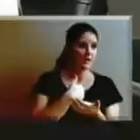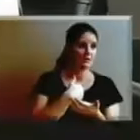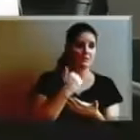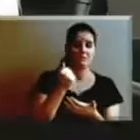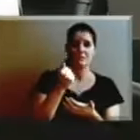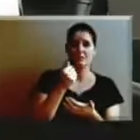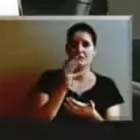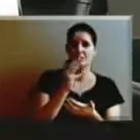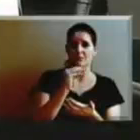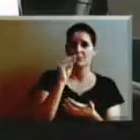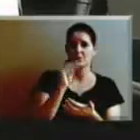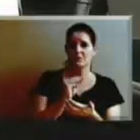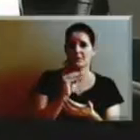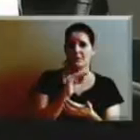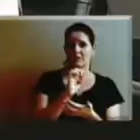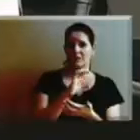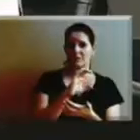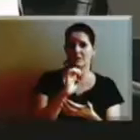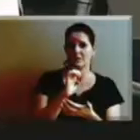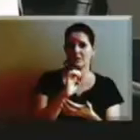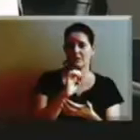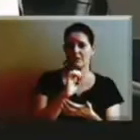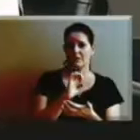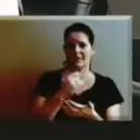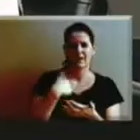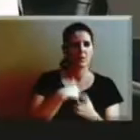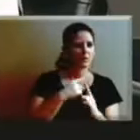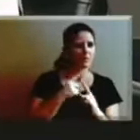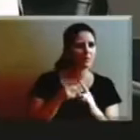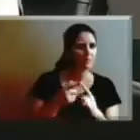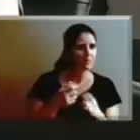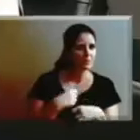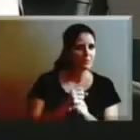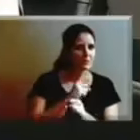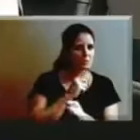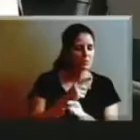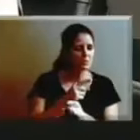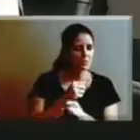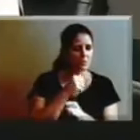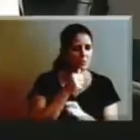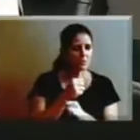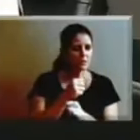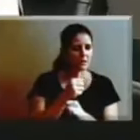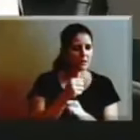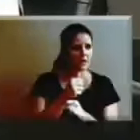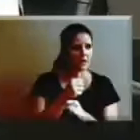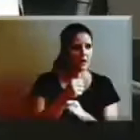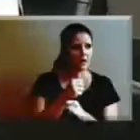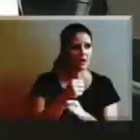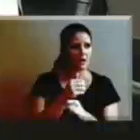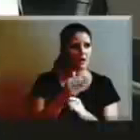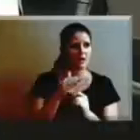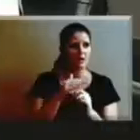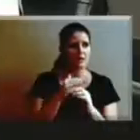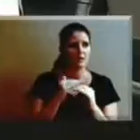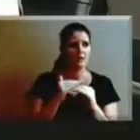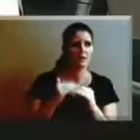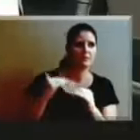school has 16%. Is our aim to make sure that we don't go out of that, we don't go